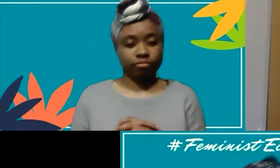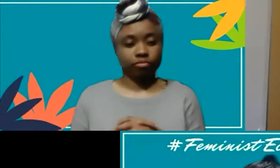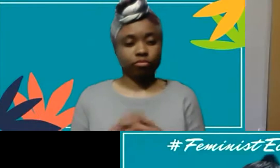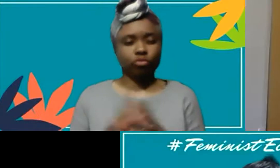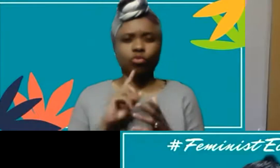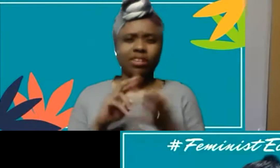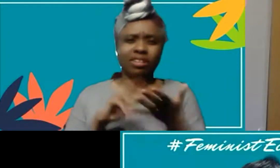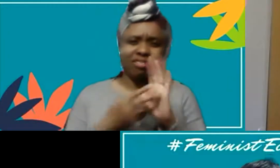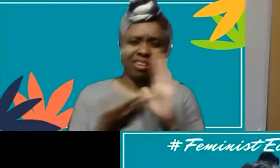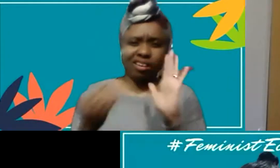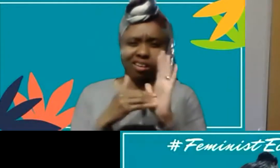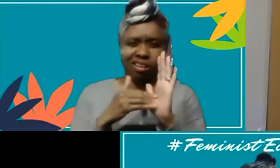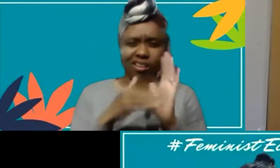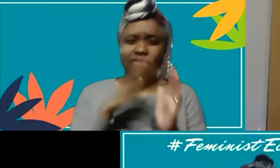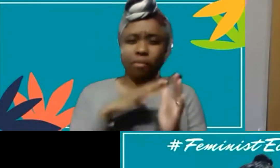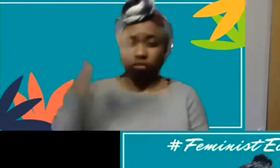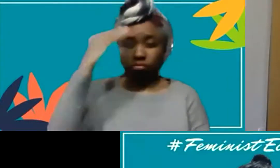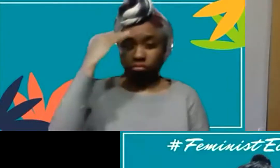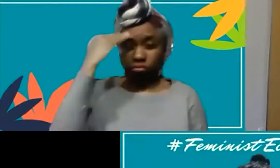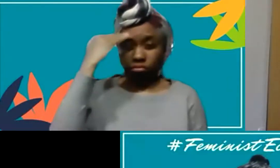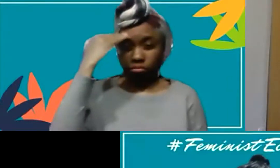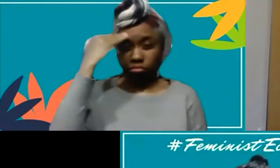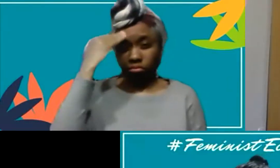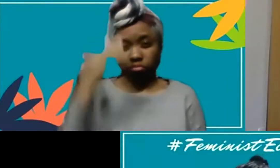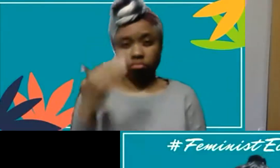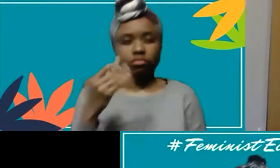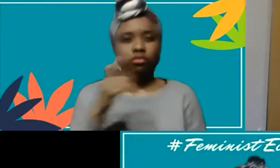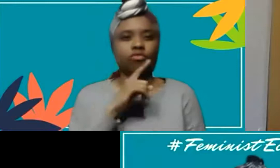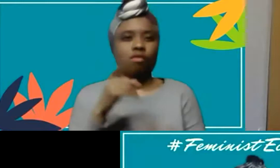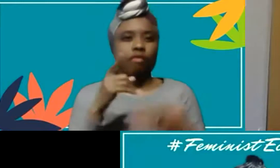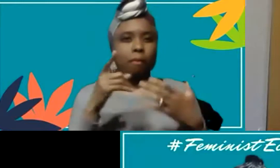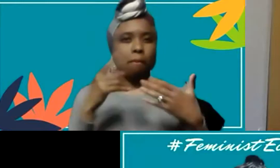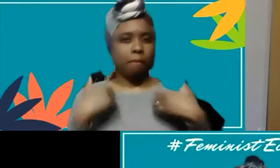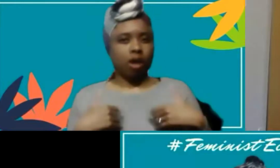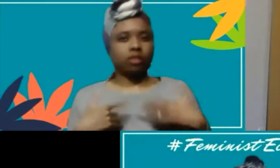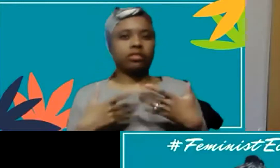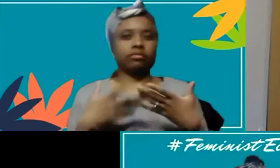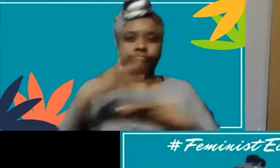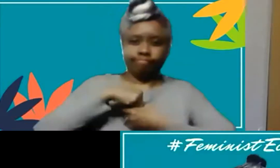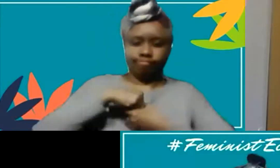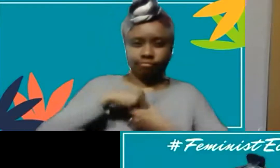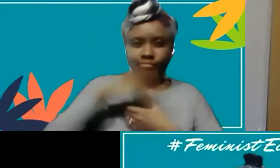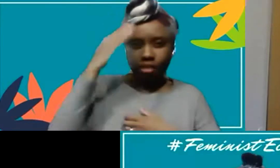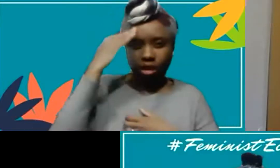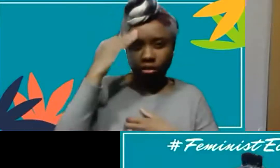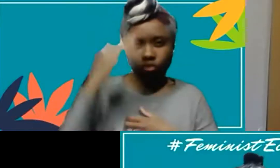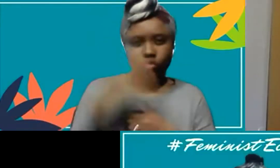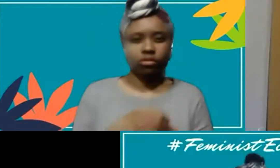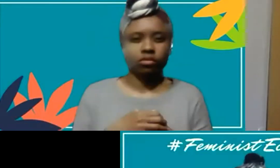redefining what is feminist knowledge, and that feminist knowledge comes from embodied knowledge. It is not